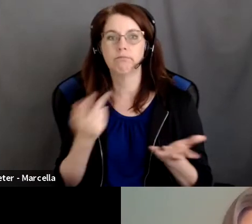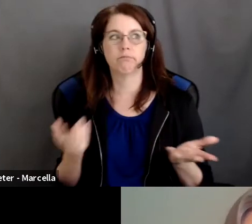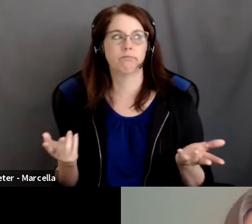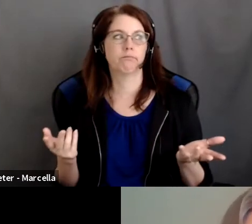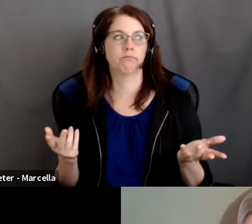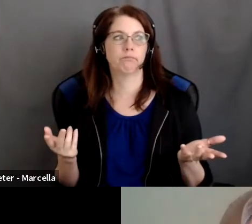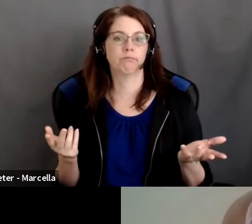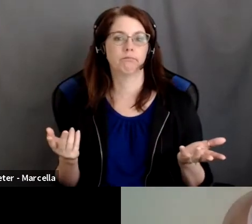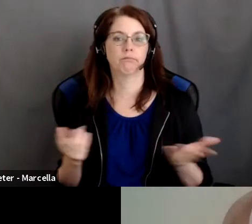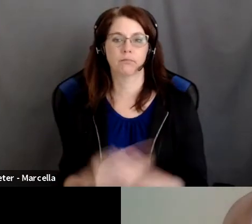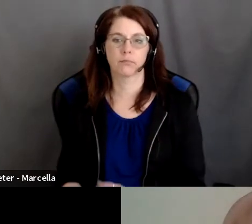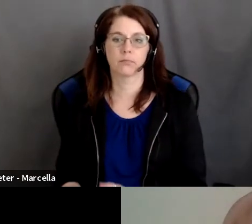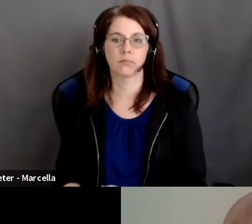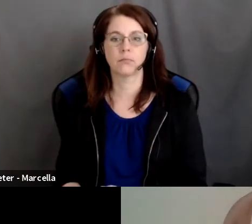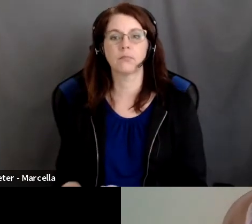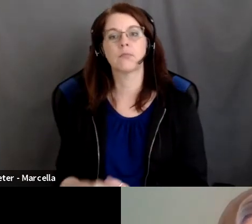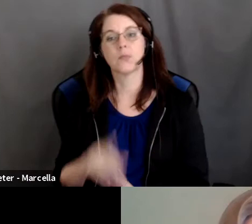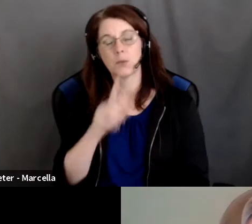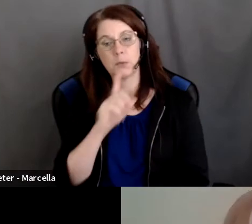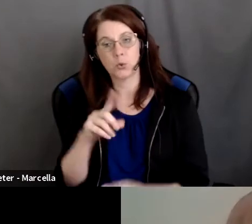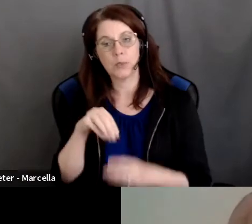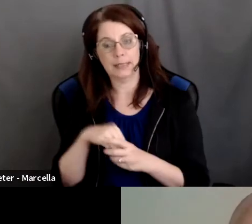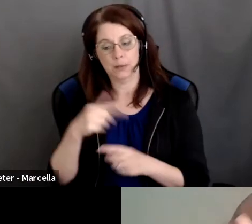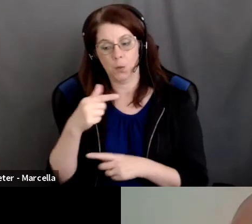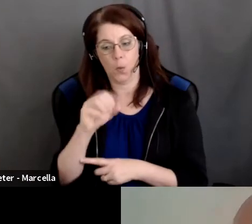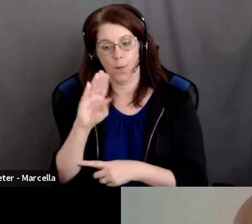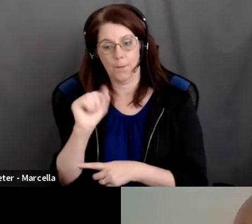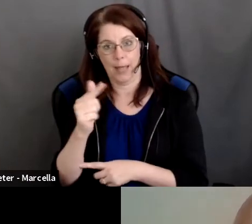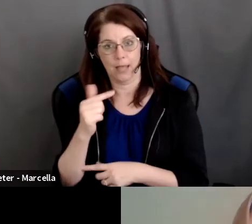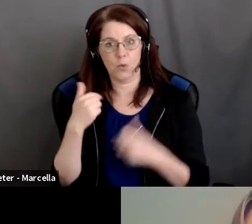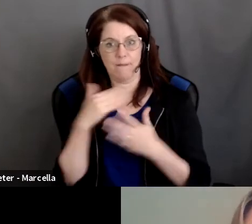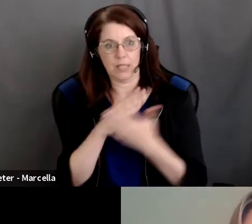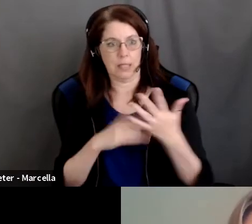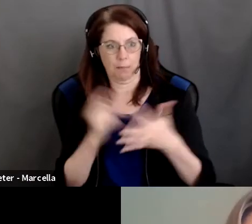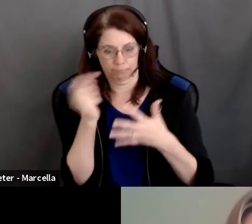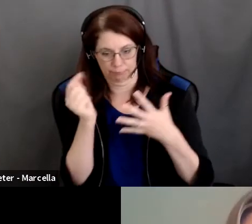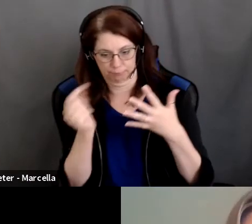luck. So you want to make sure that in your go bag, you've got some of all of that.